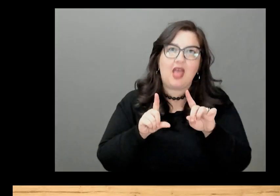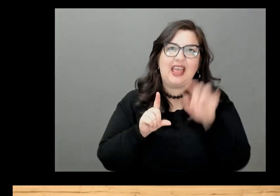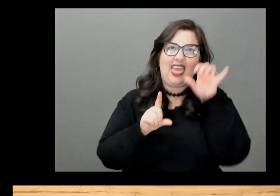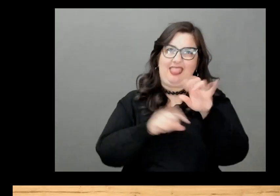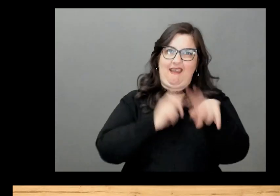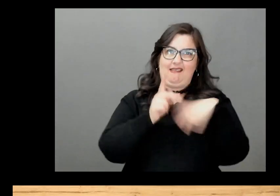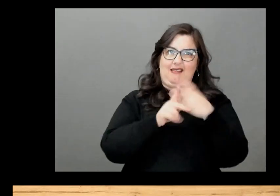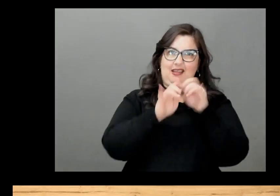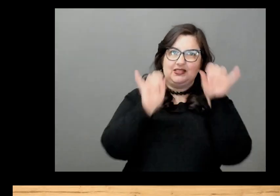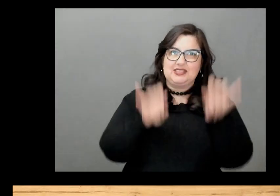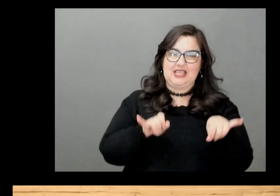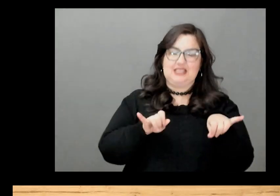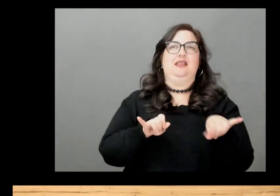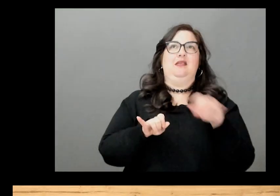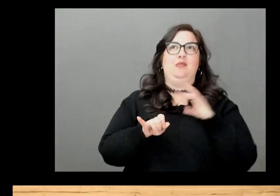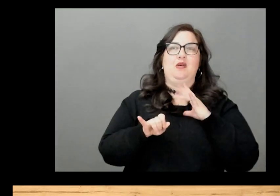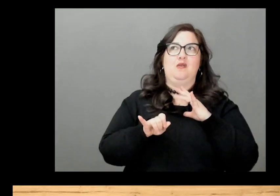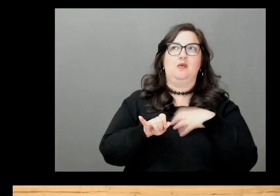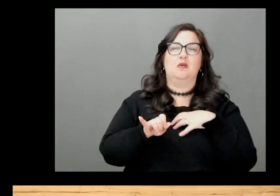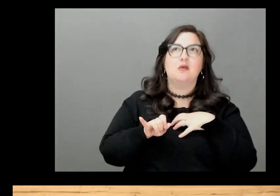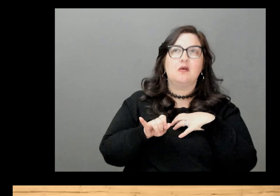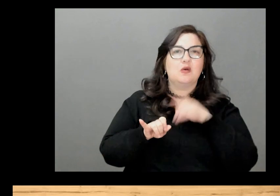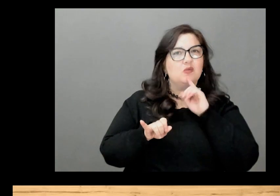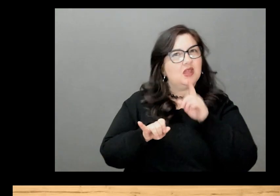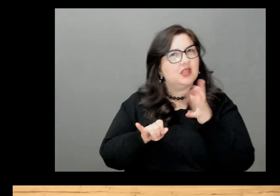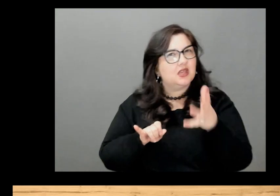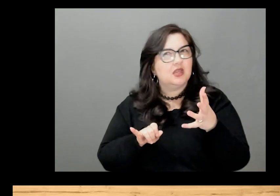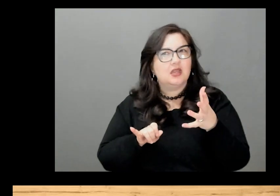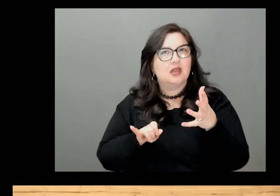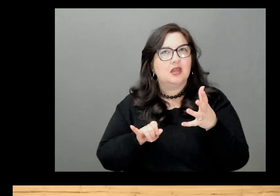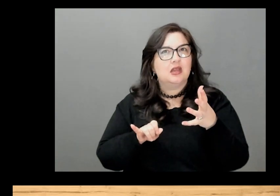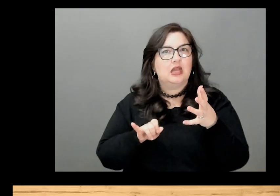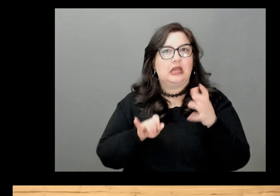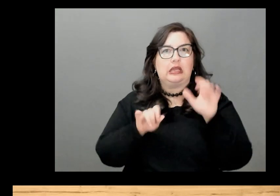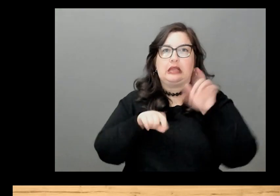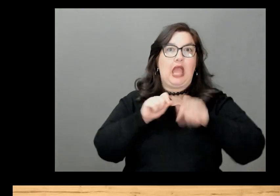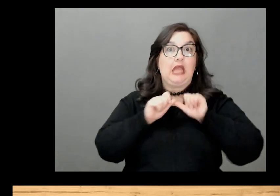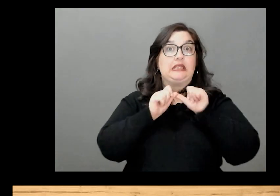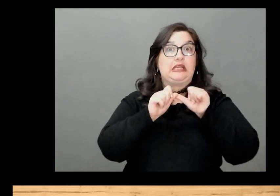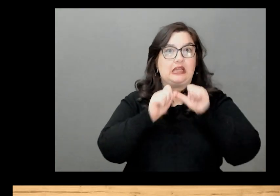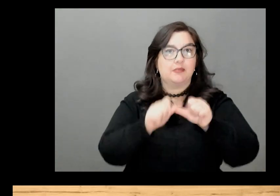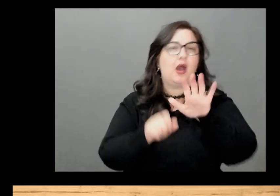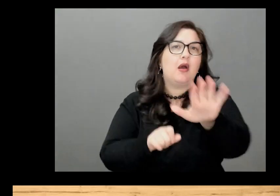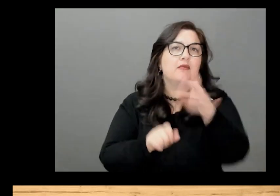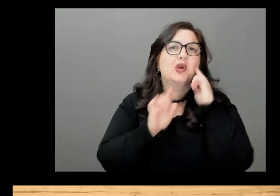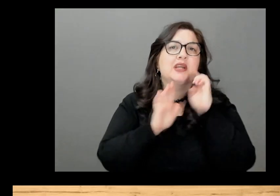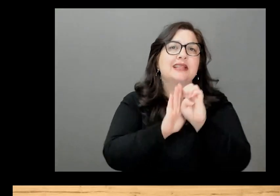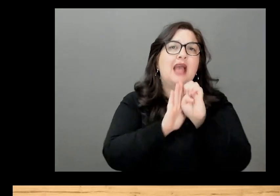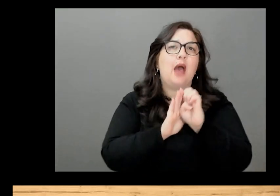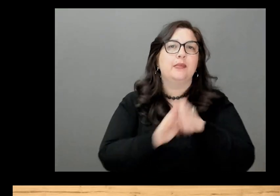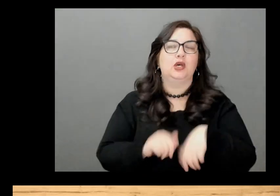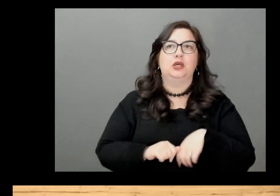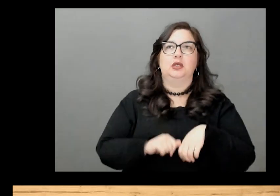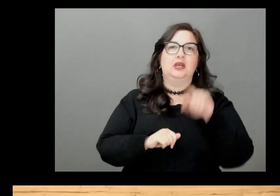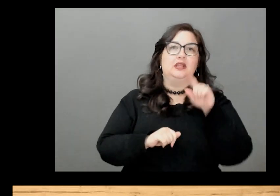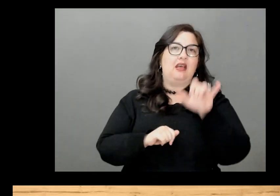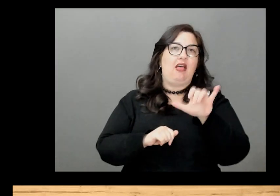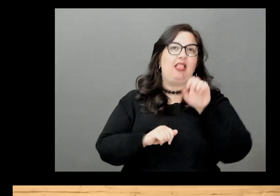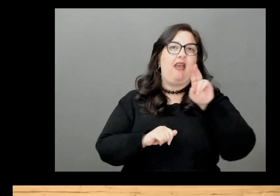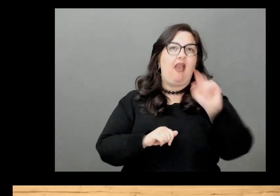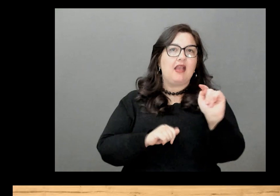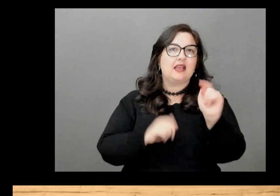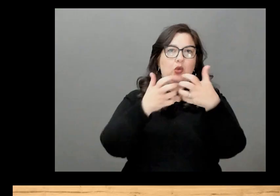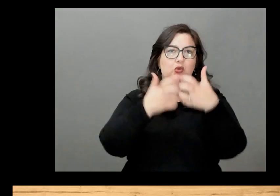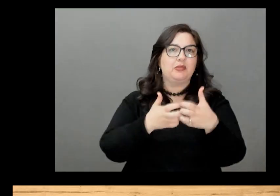system, is not as able to keep up. Let's say you make an adjustment to the layout of machinery on